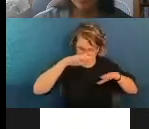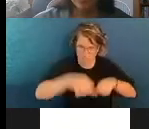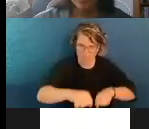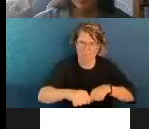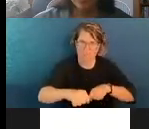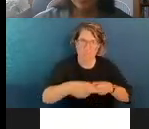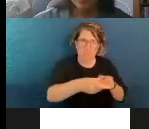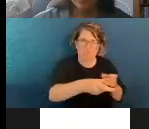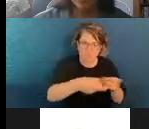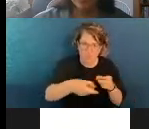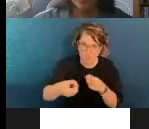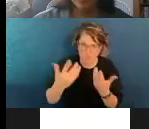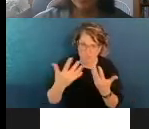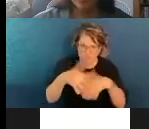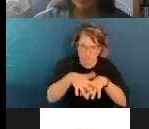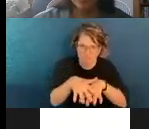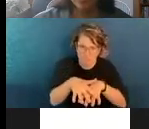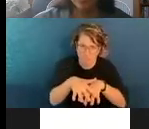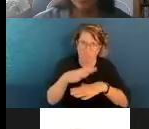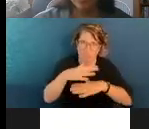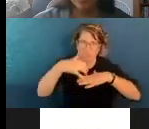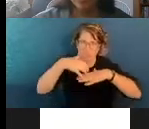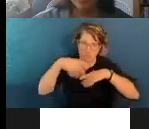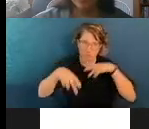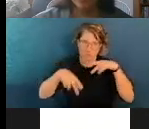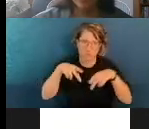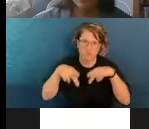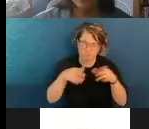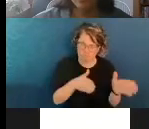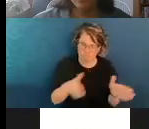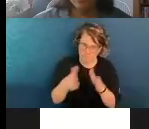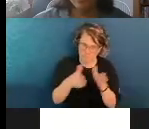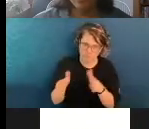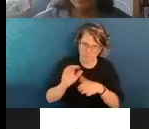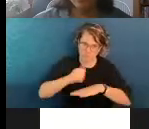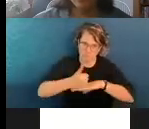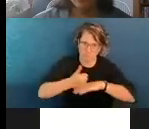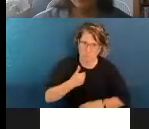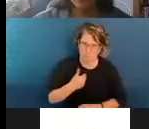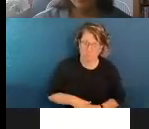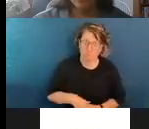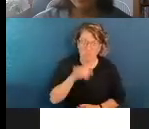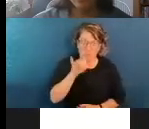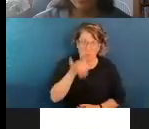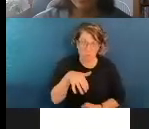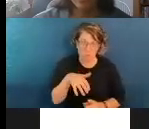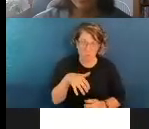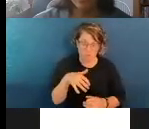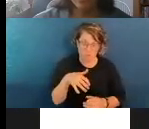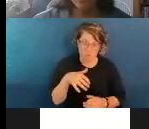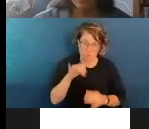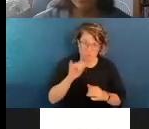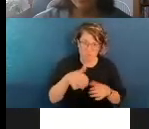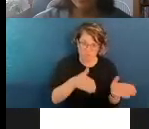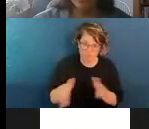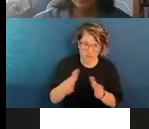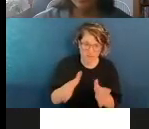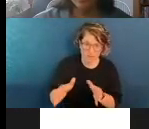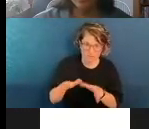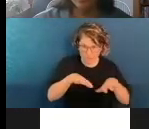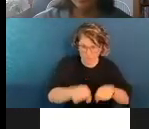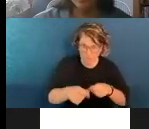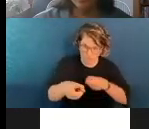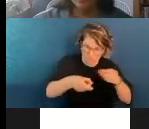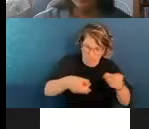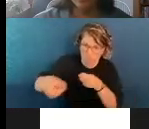assimilate Indigenous peoples was in place. The impacts of this are still felt today and show up as a